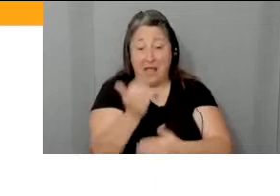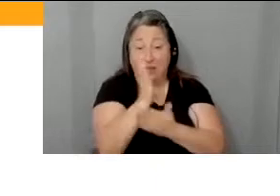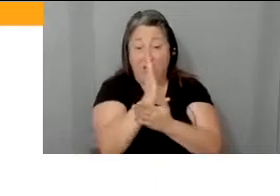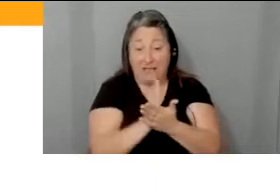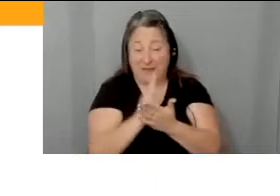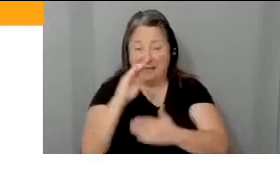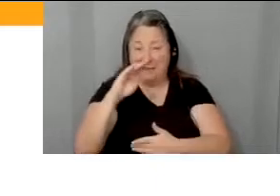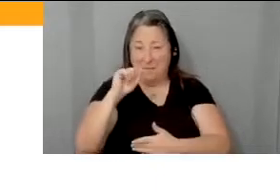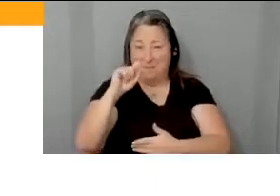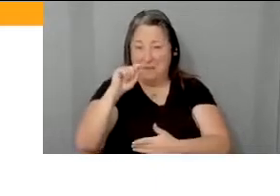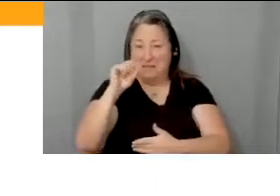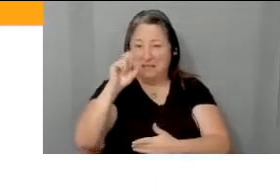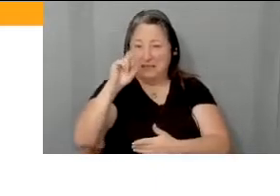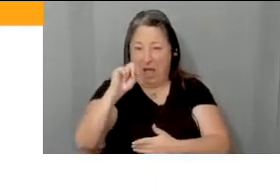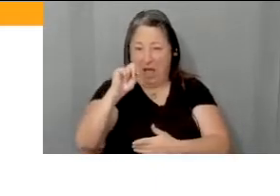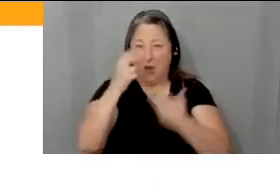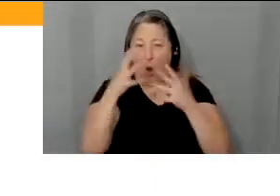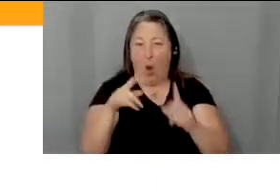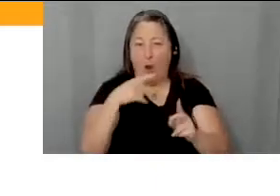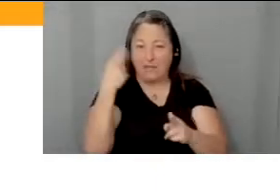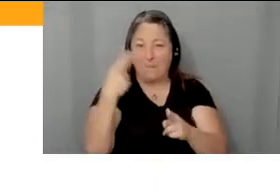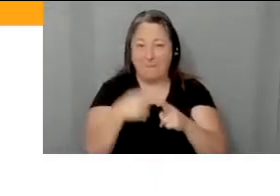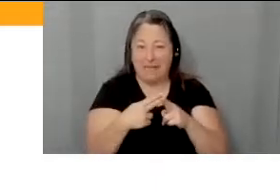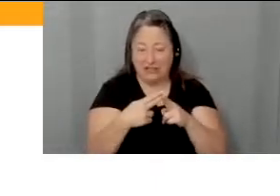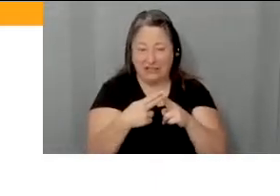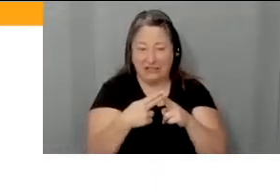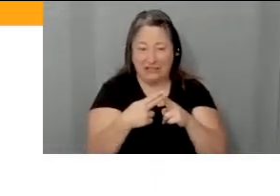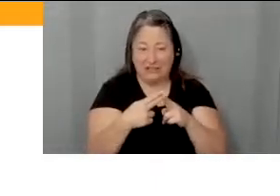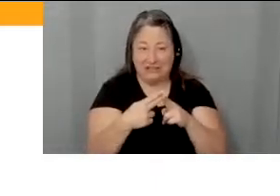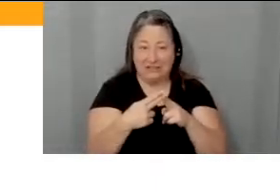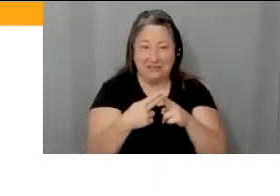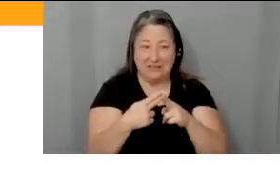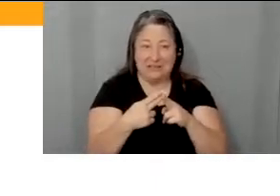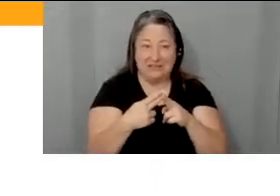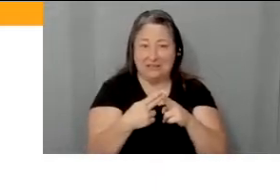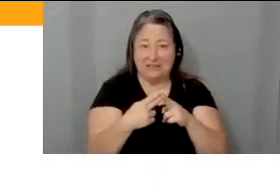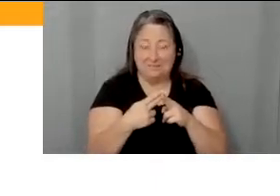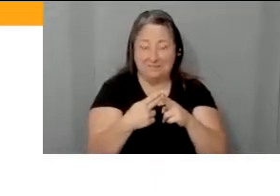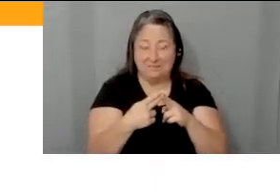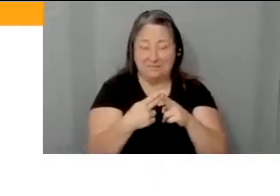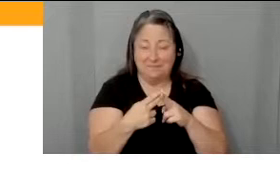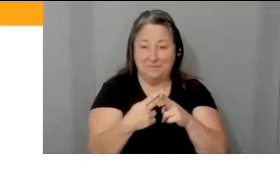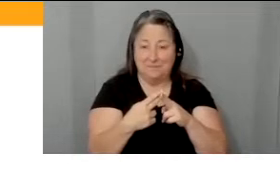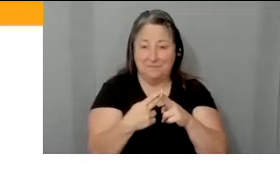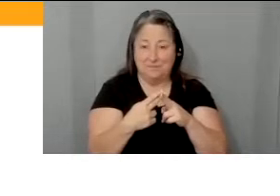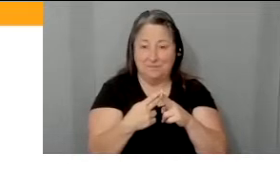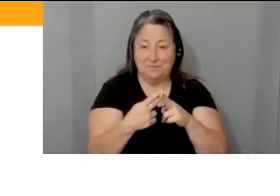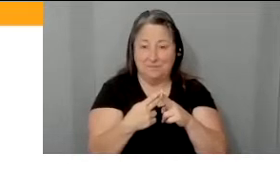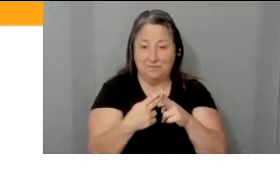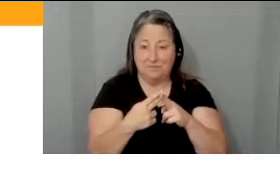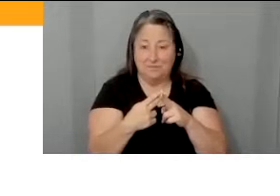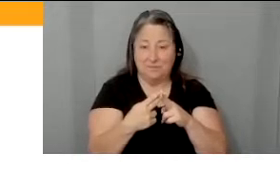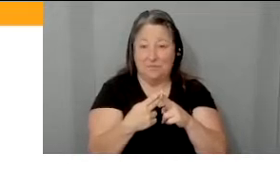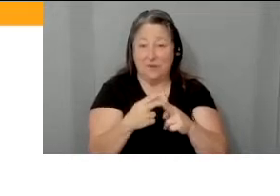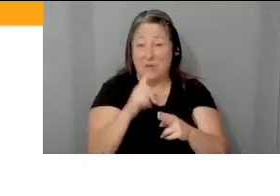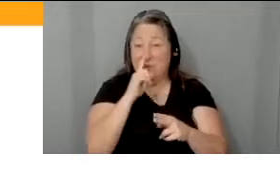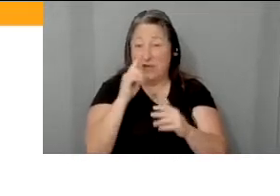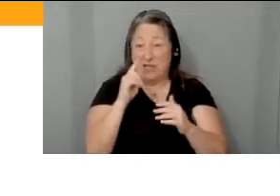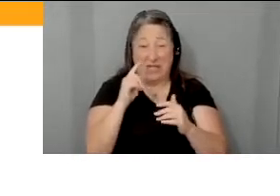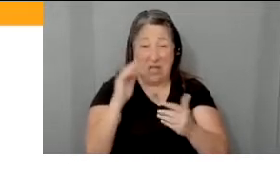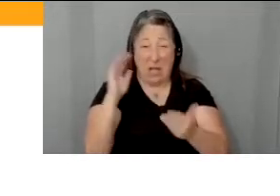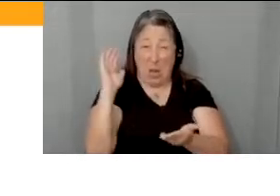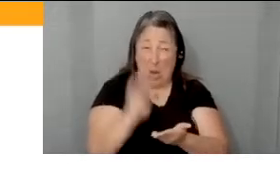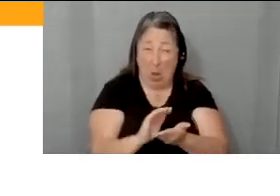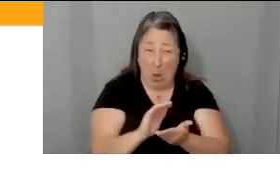you mentioned that, like a disproportionately, really low number